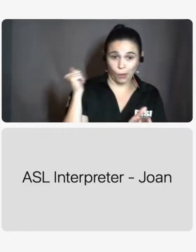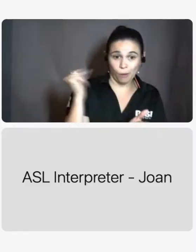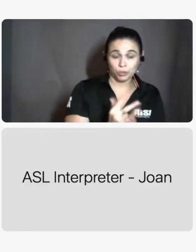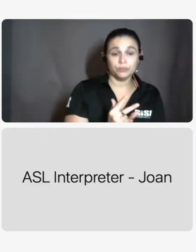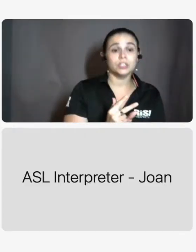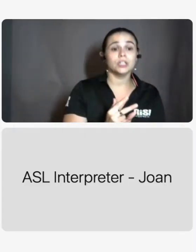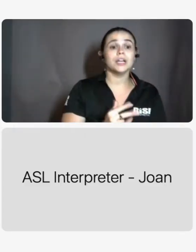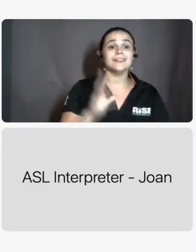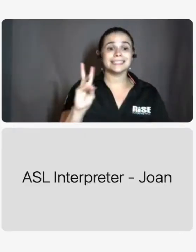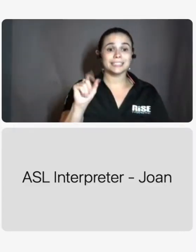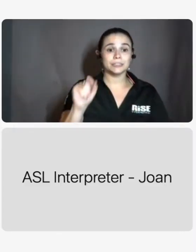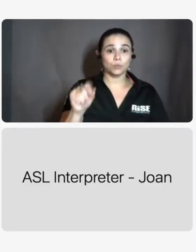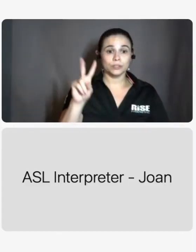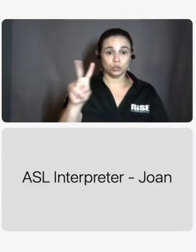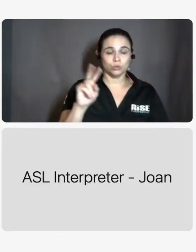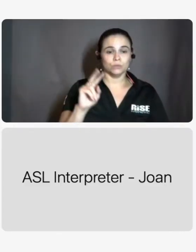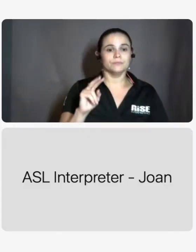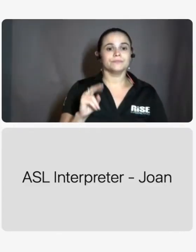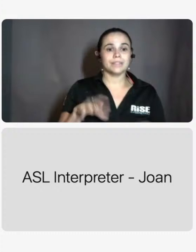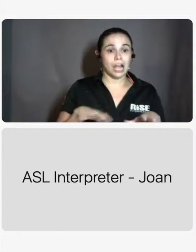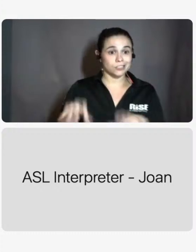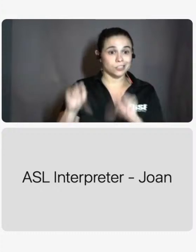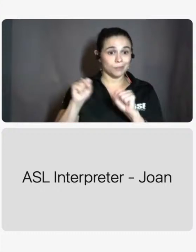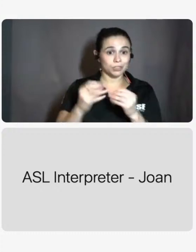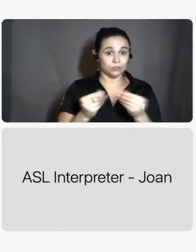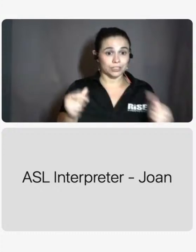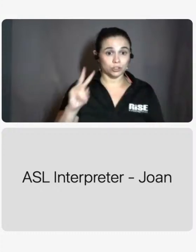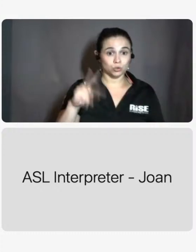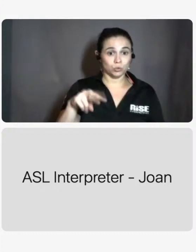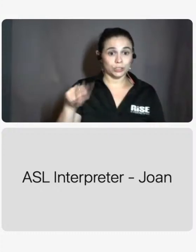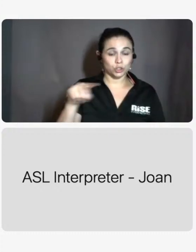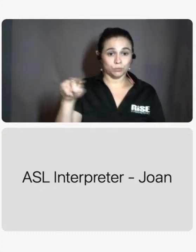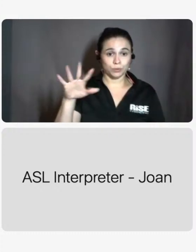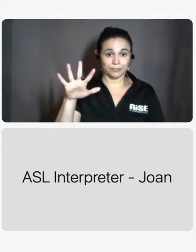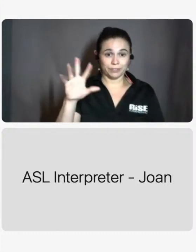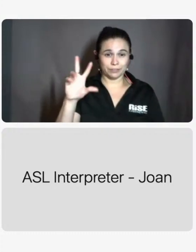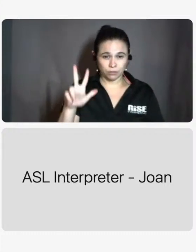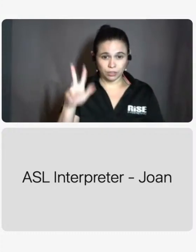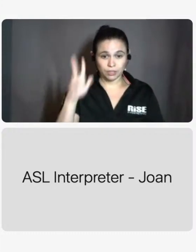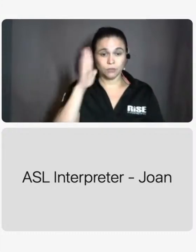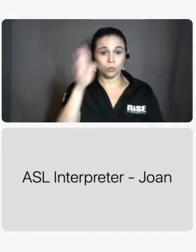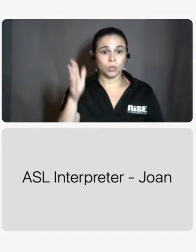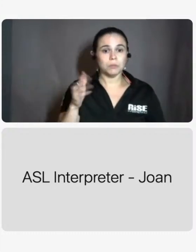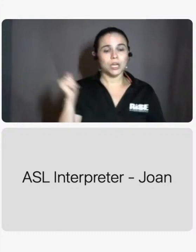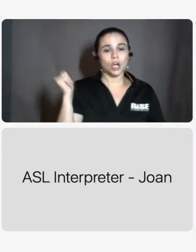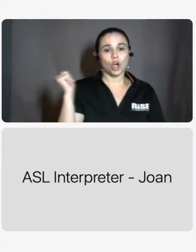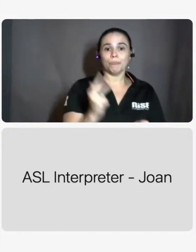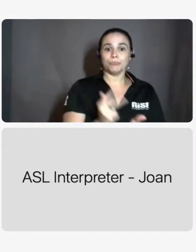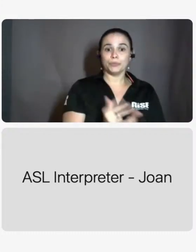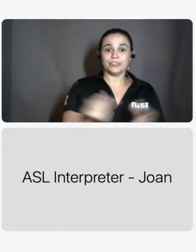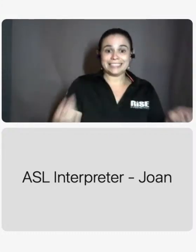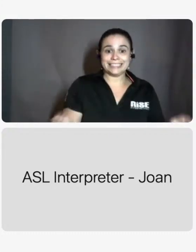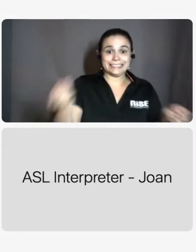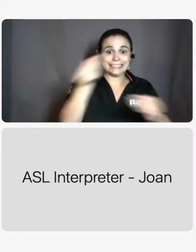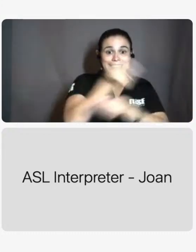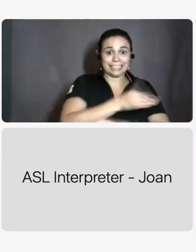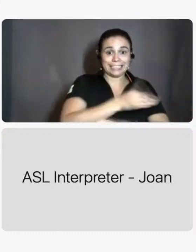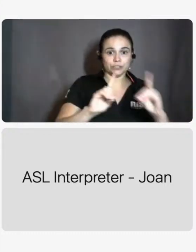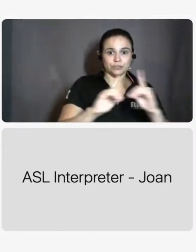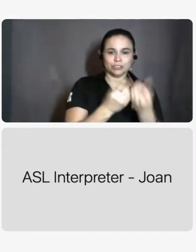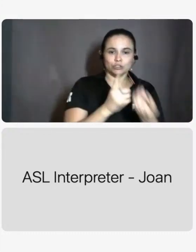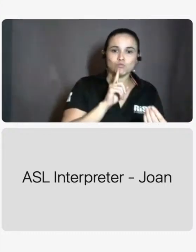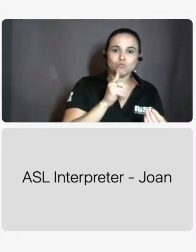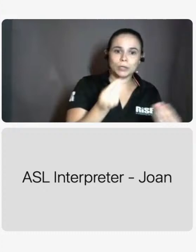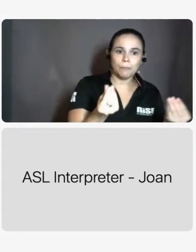number 2253, approving exchange of district real property with Howard Industrial Partners, LLC,